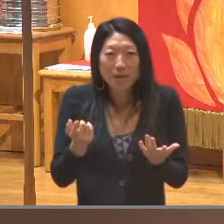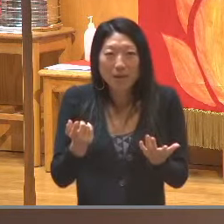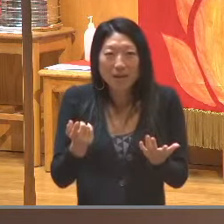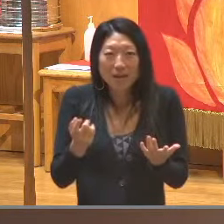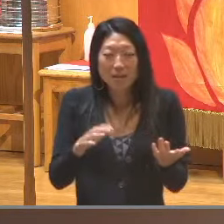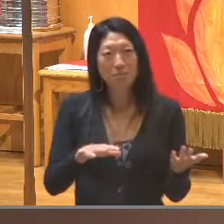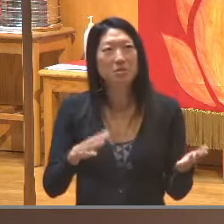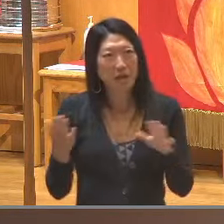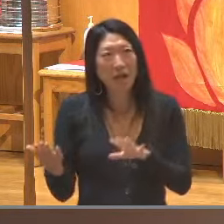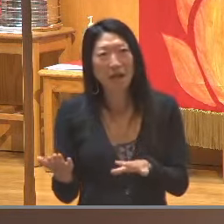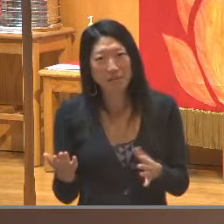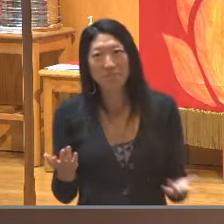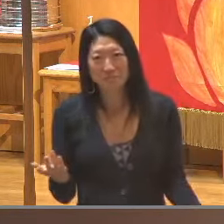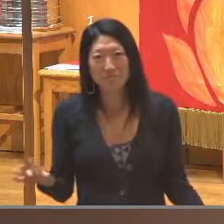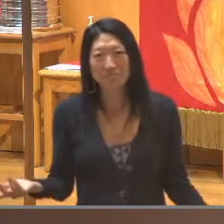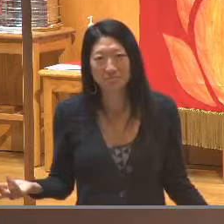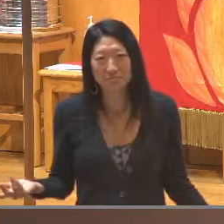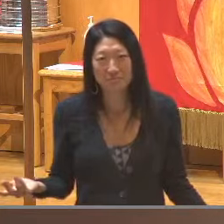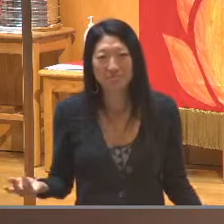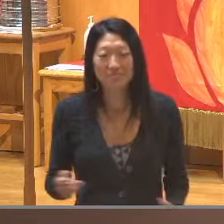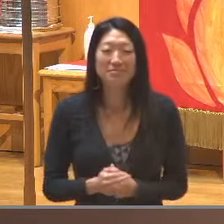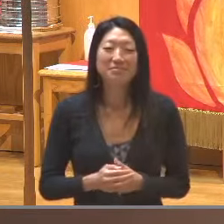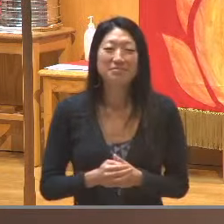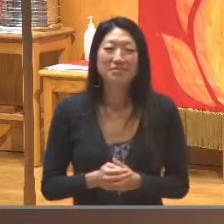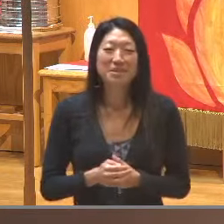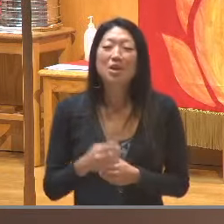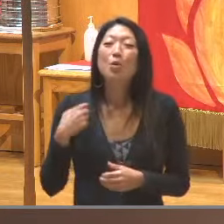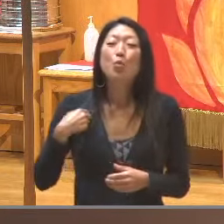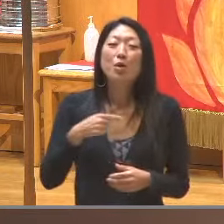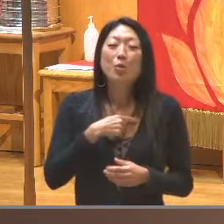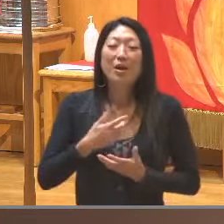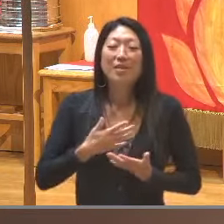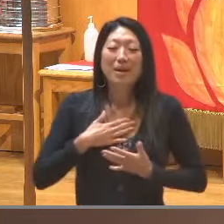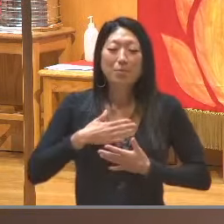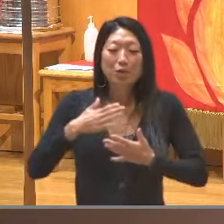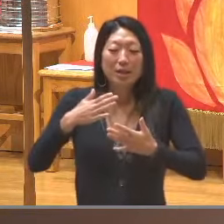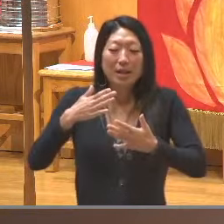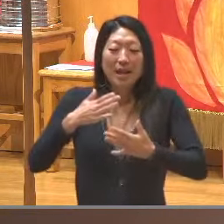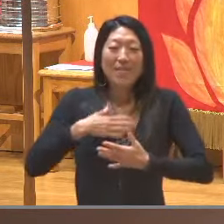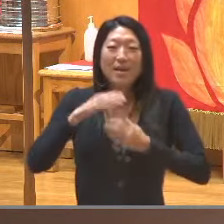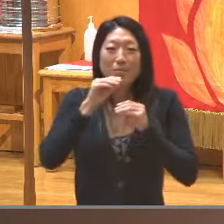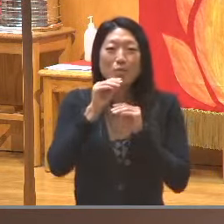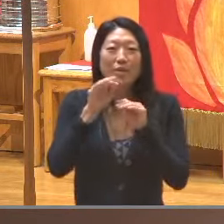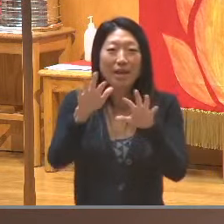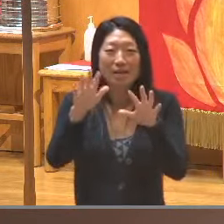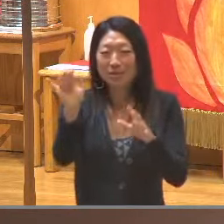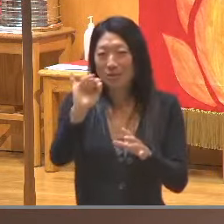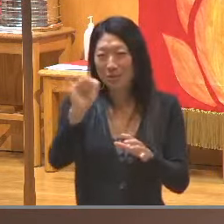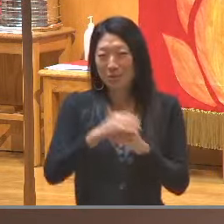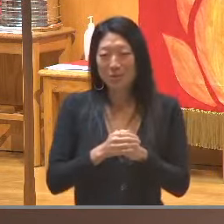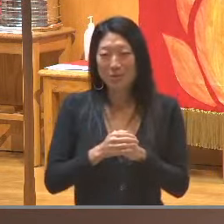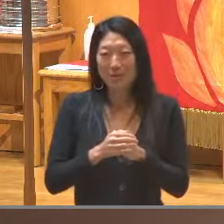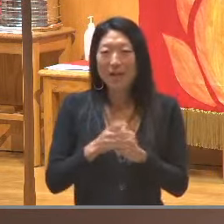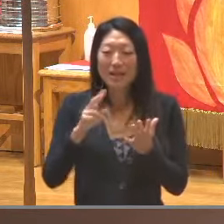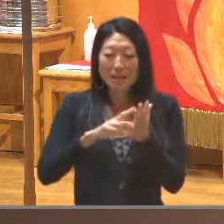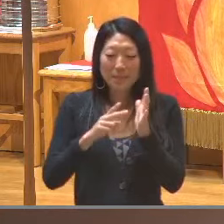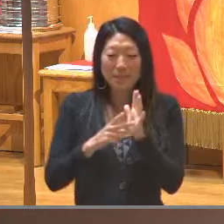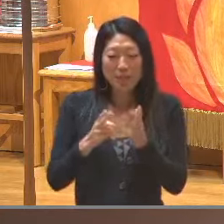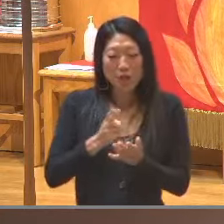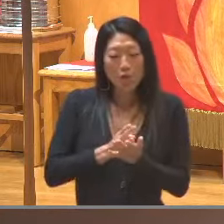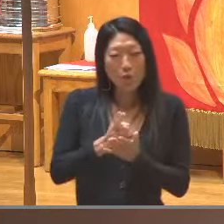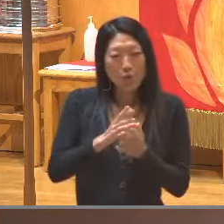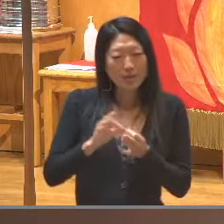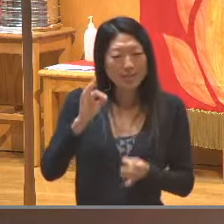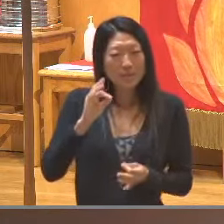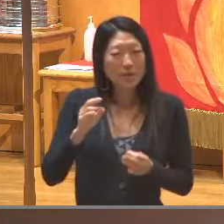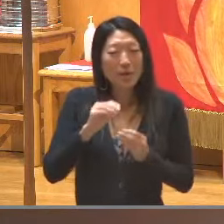You would die, exactly. Yeah. So we want to breathe out. And breathing out the Holy Spirit can look like